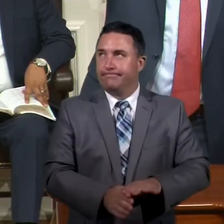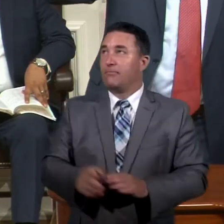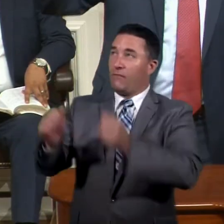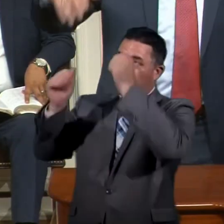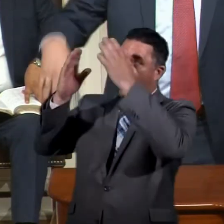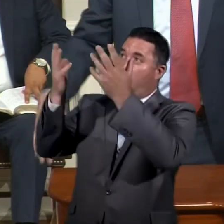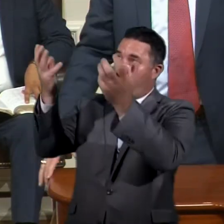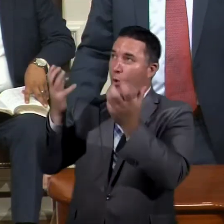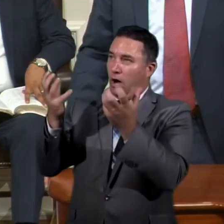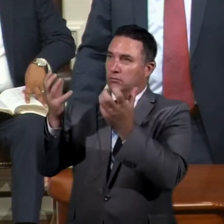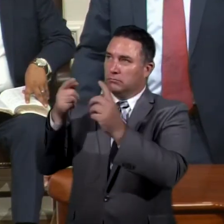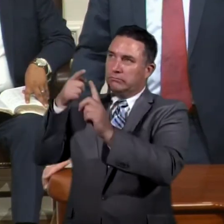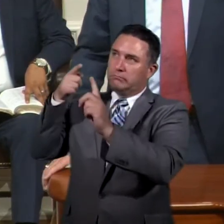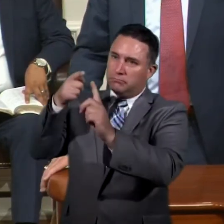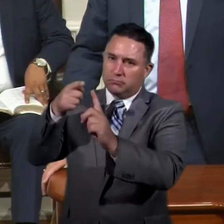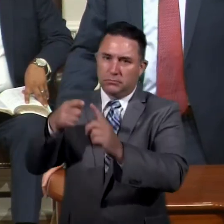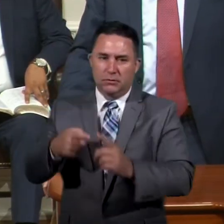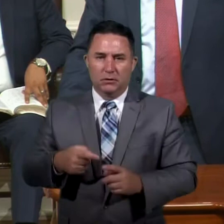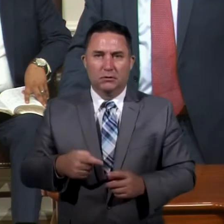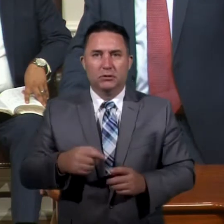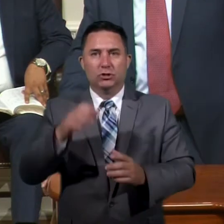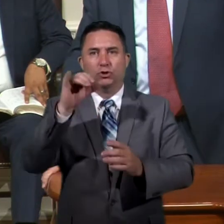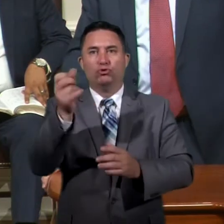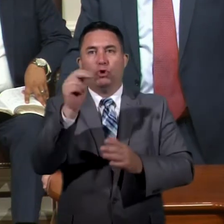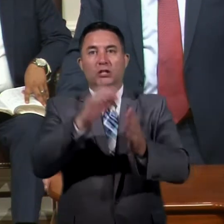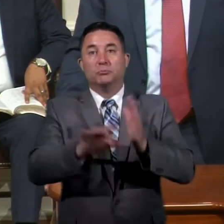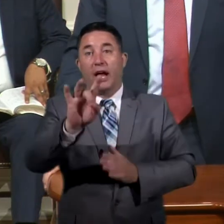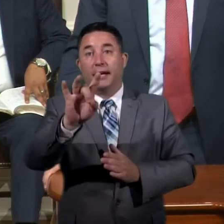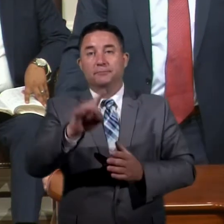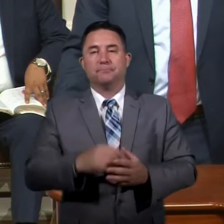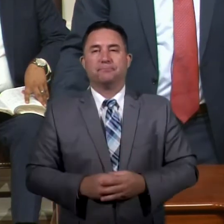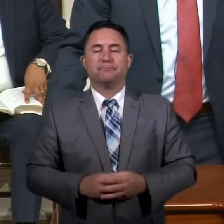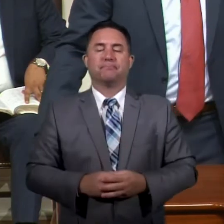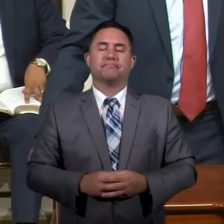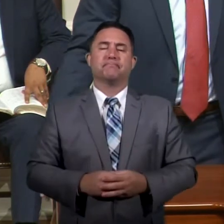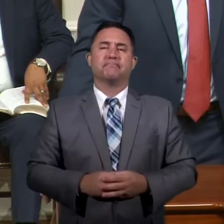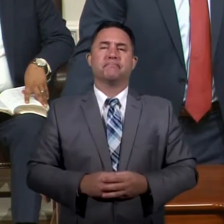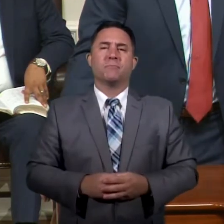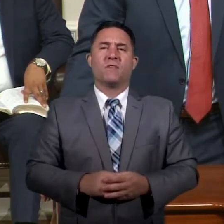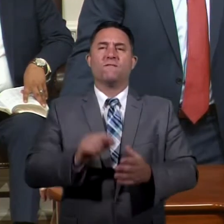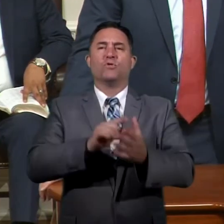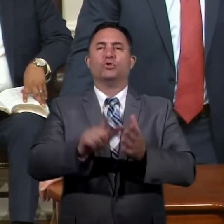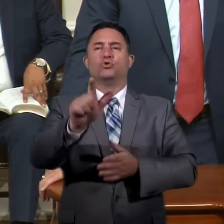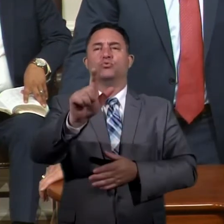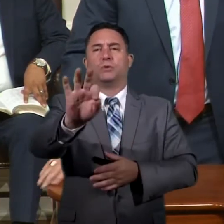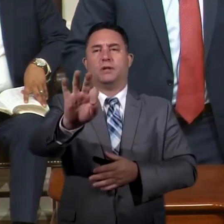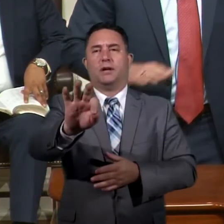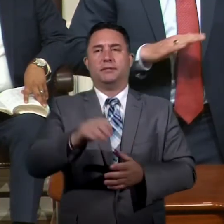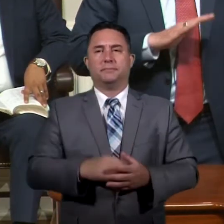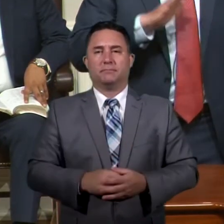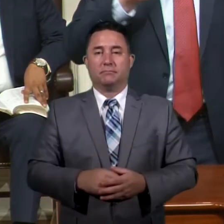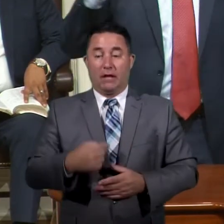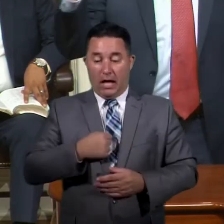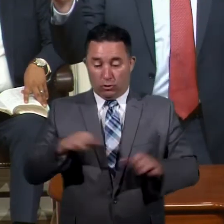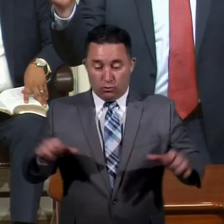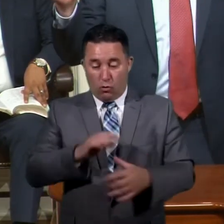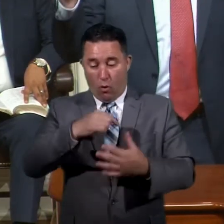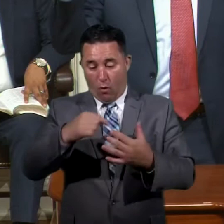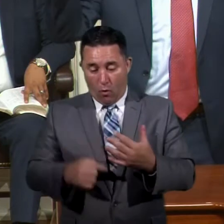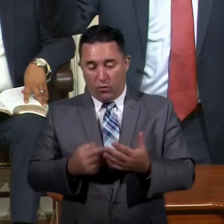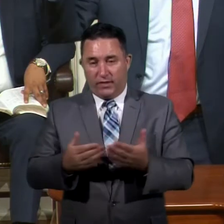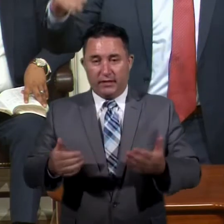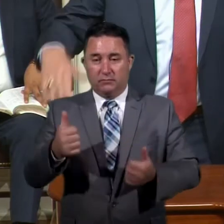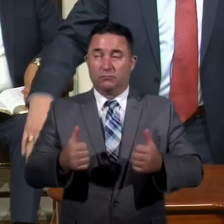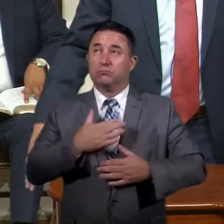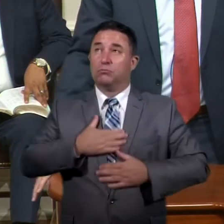the Father wants. ¿Qué es lo que el Padre quiere? He says in John chapter 8. Dijo en Juan capítulo 8, verse 29, versículo 29. I do all those things